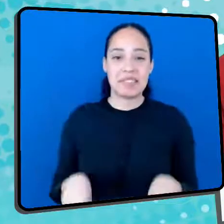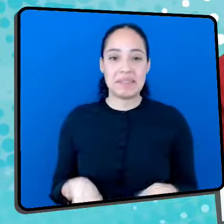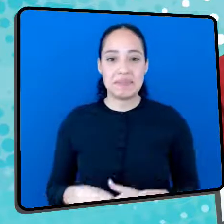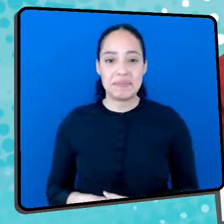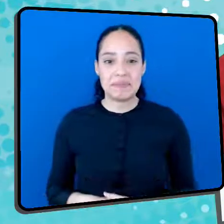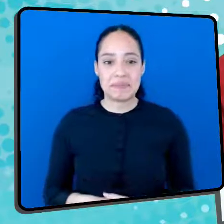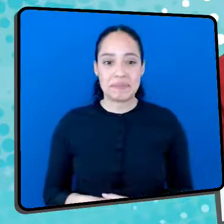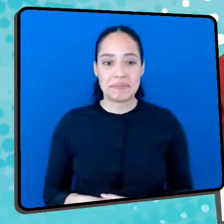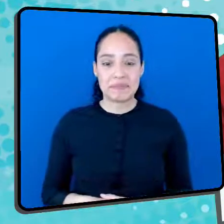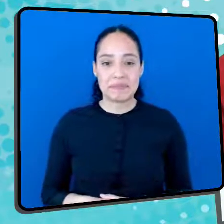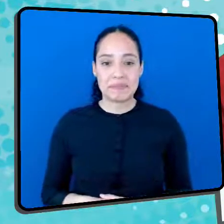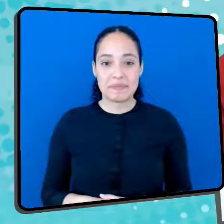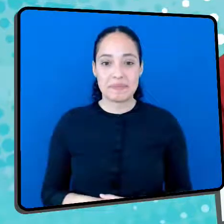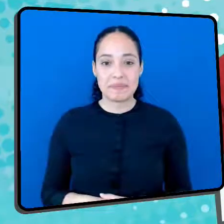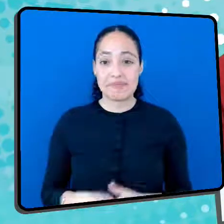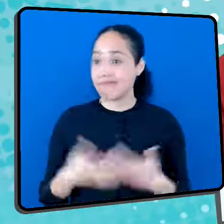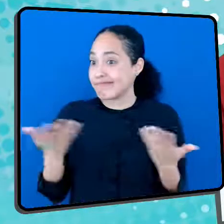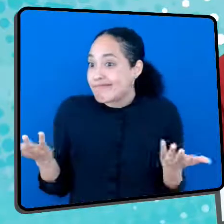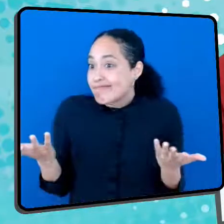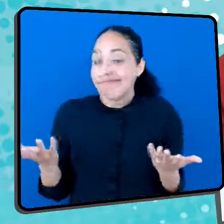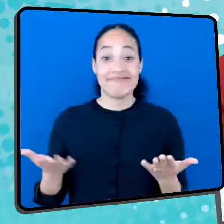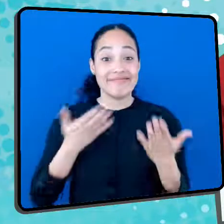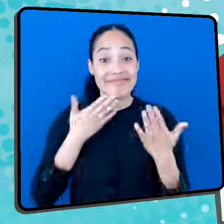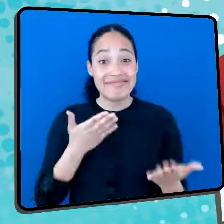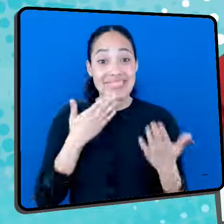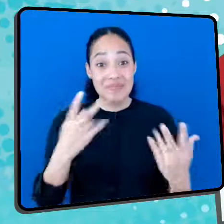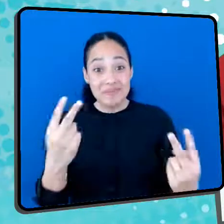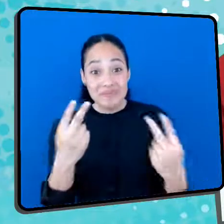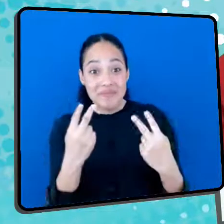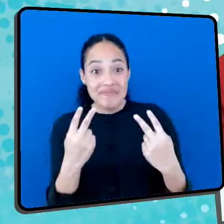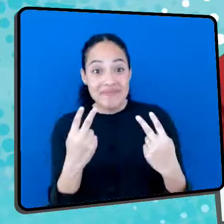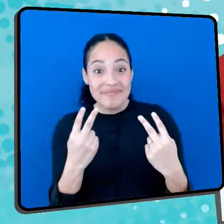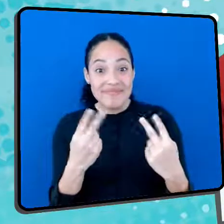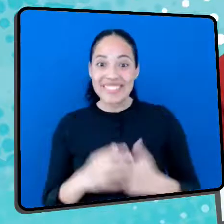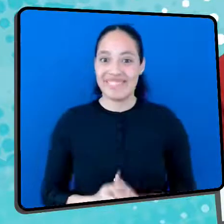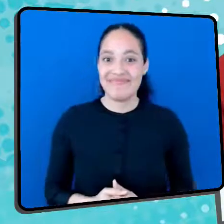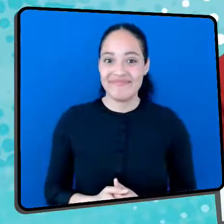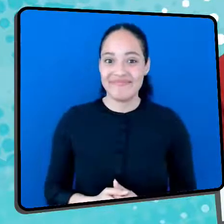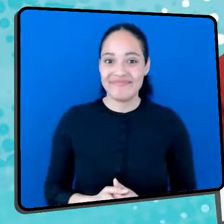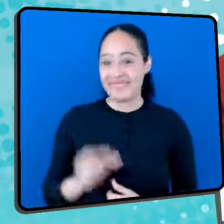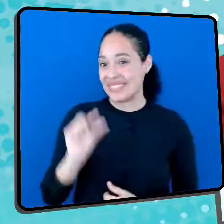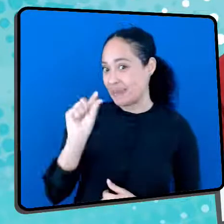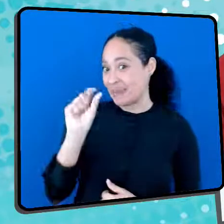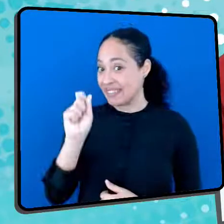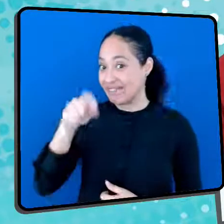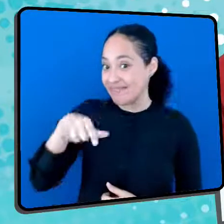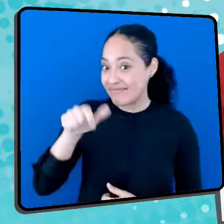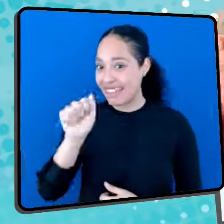With that, just thank you so much for watching. This has been A Bit of AI with Henk and Amy.